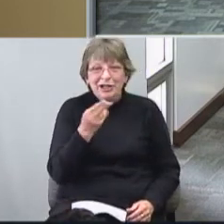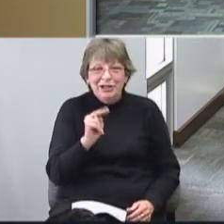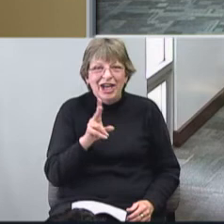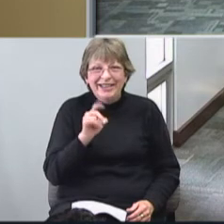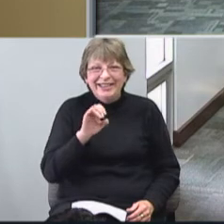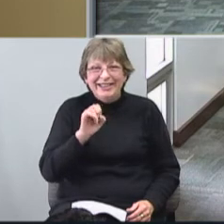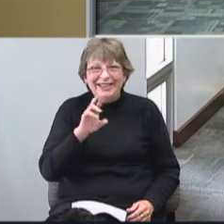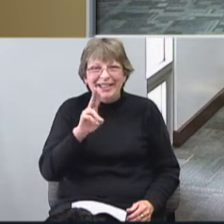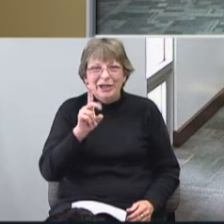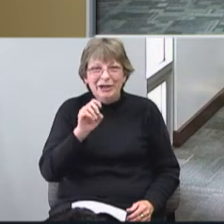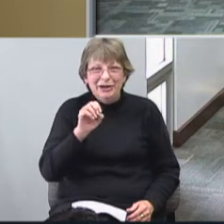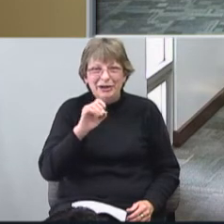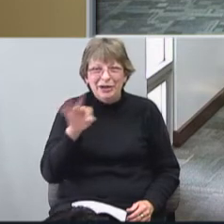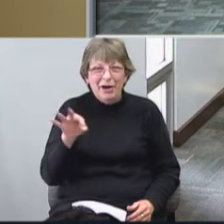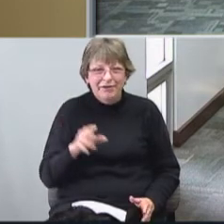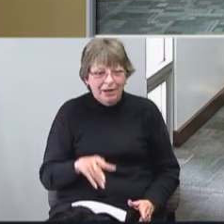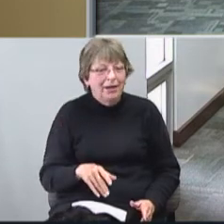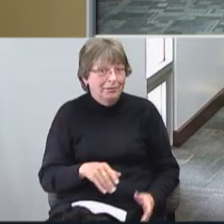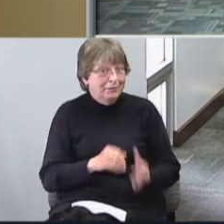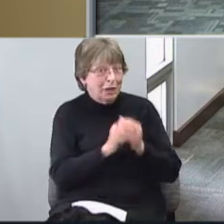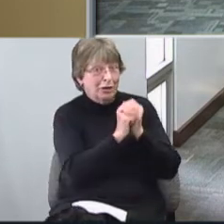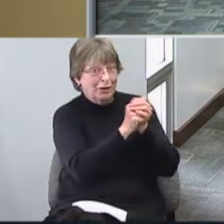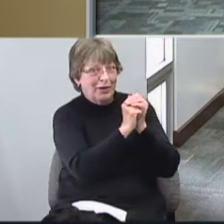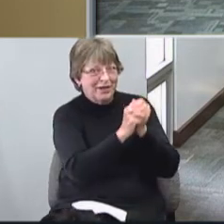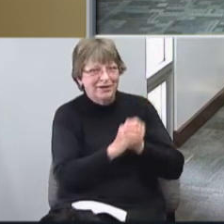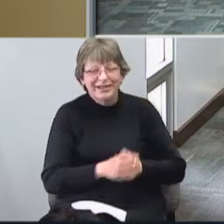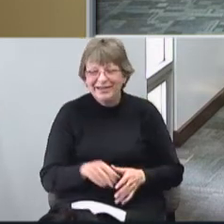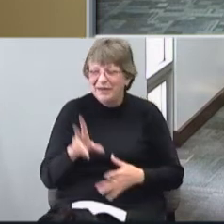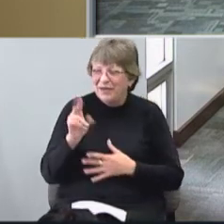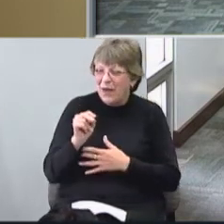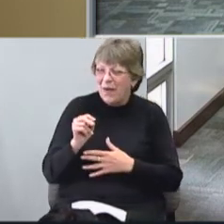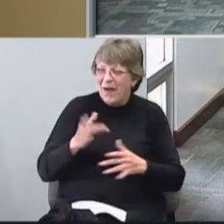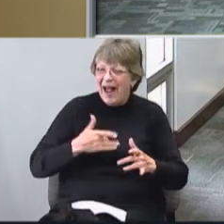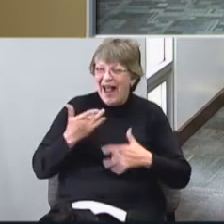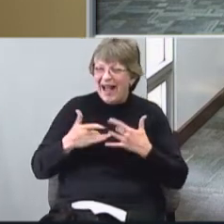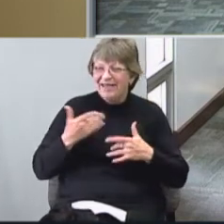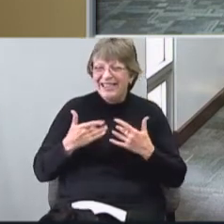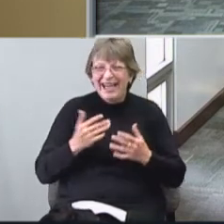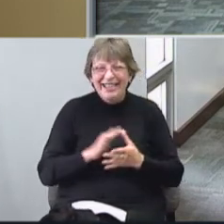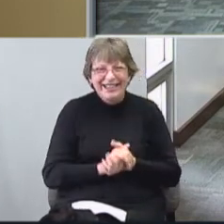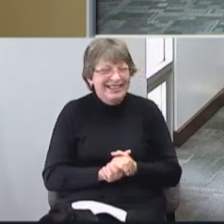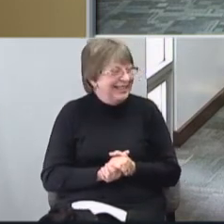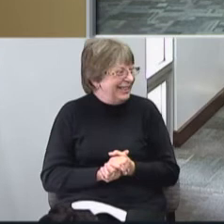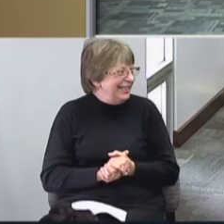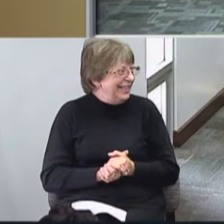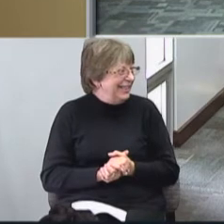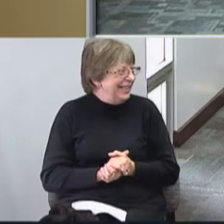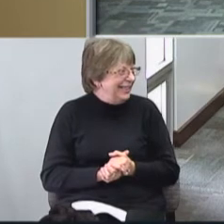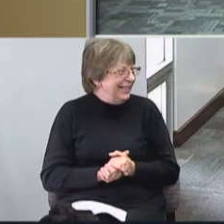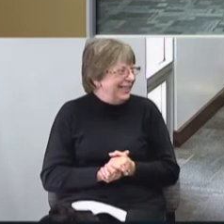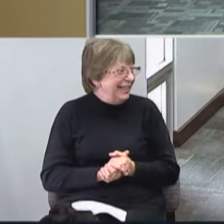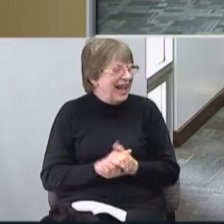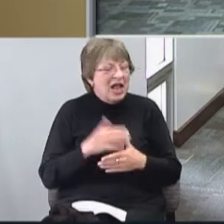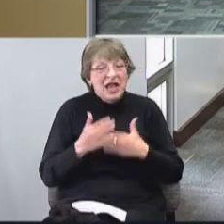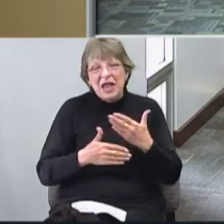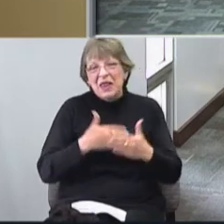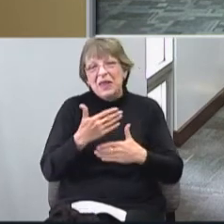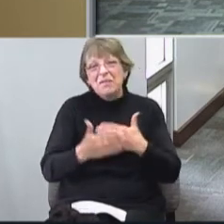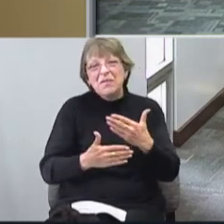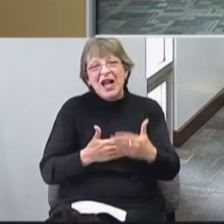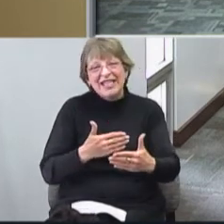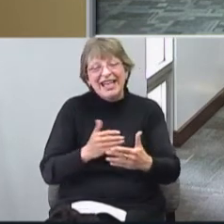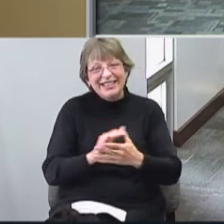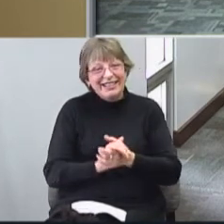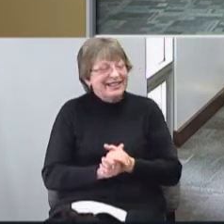Yeah. Thank you. No, I'm excited to do this. The process